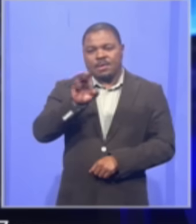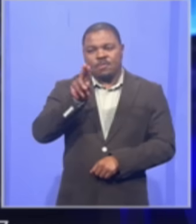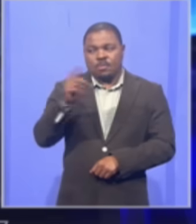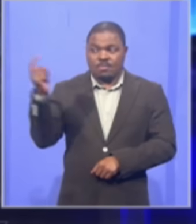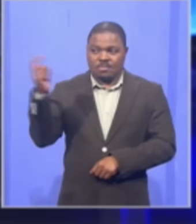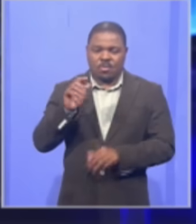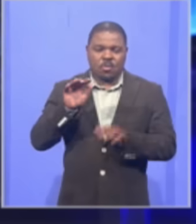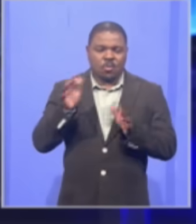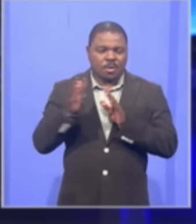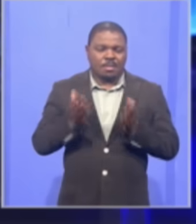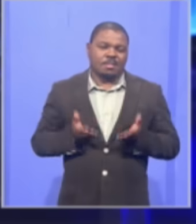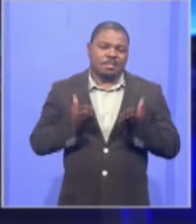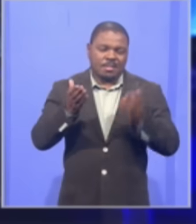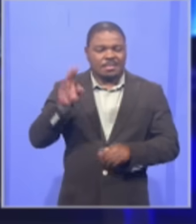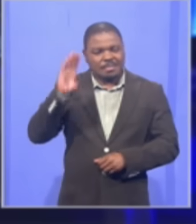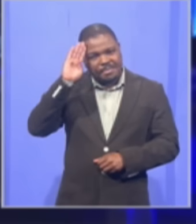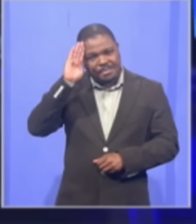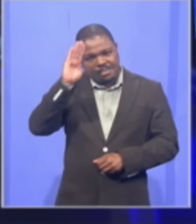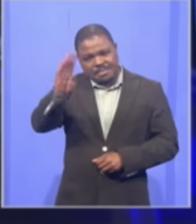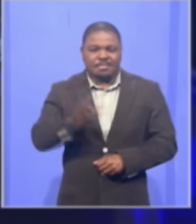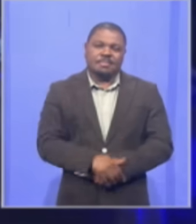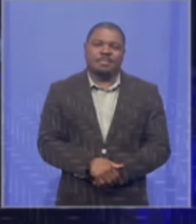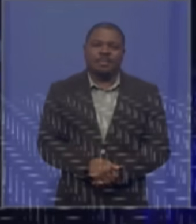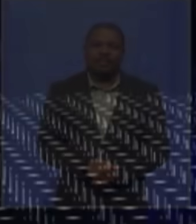bolepi. Ke utaba.